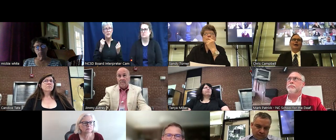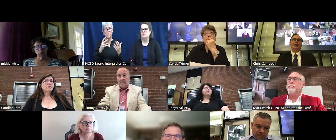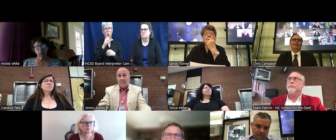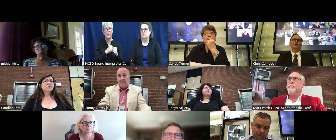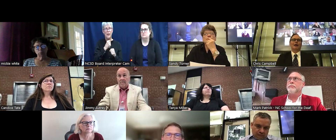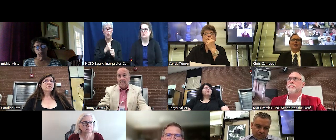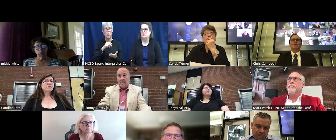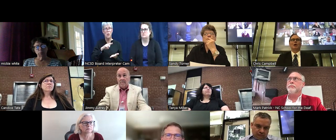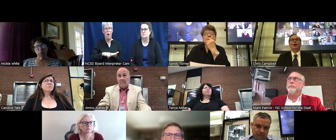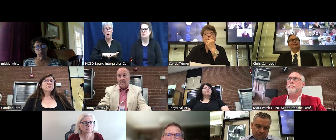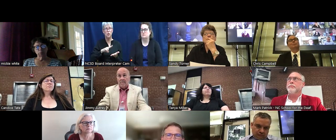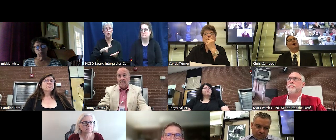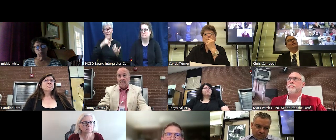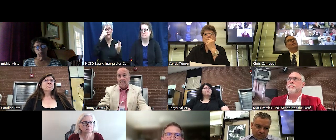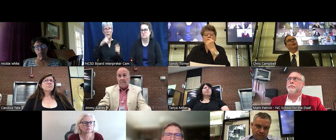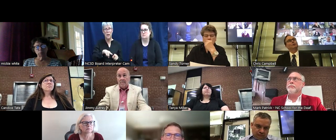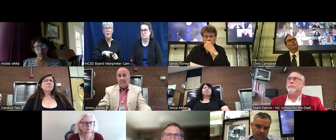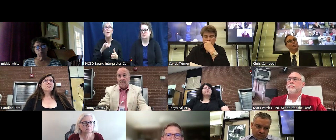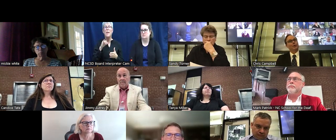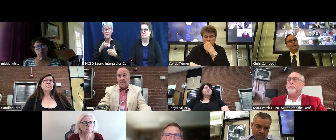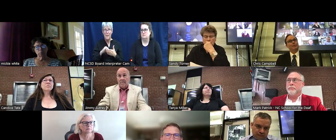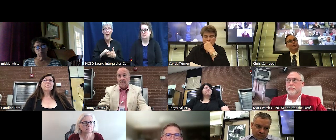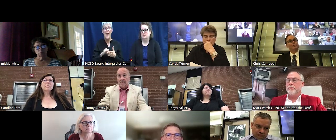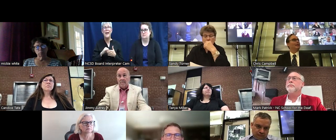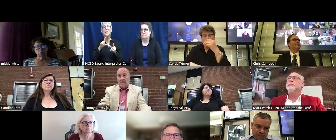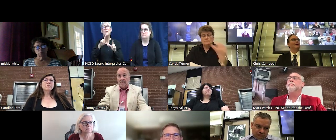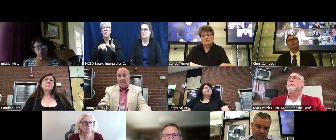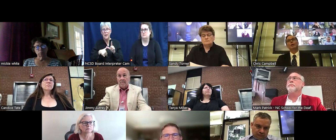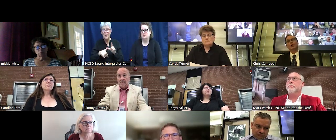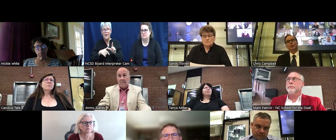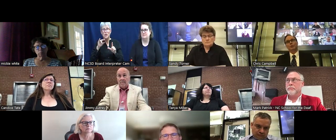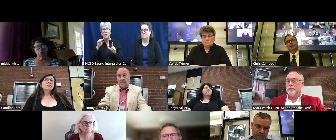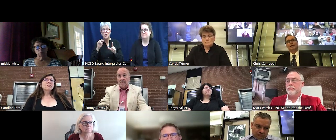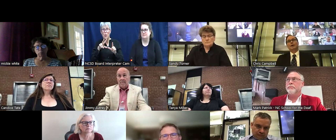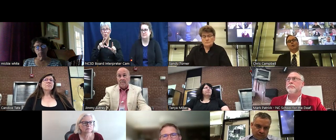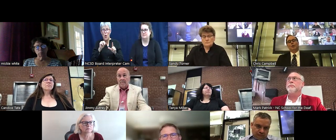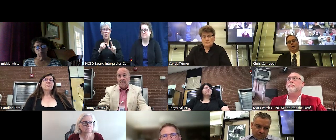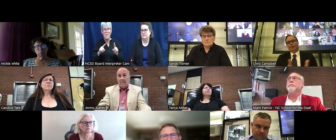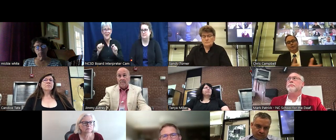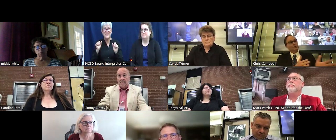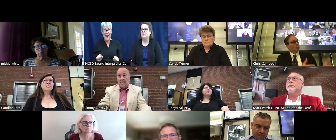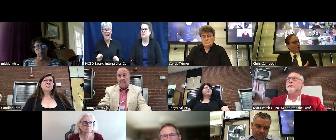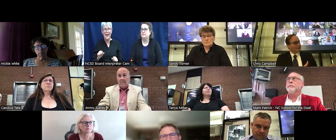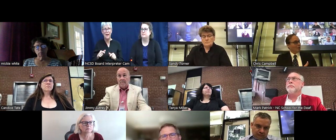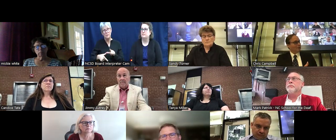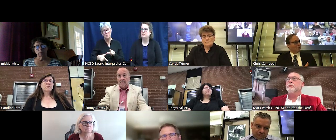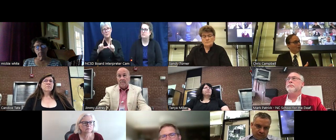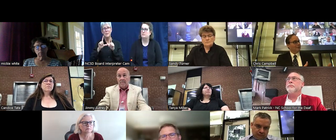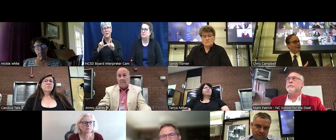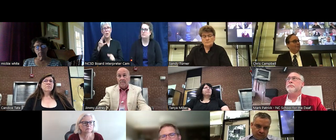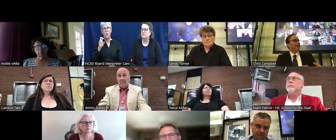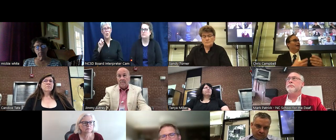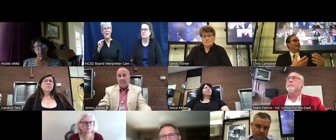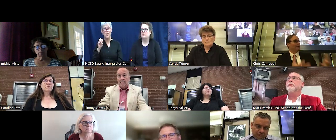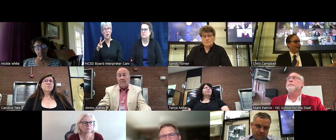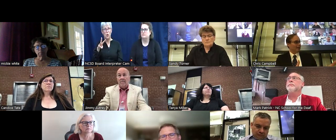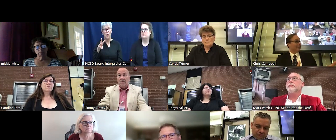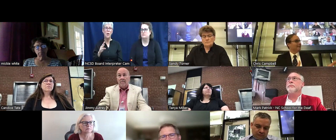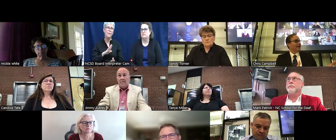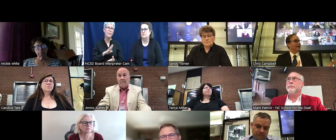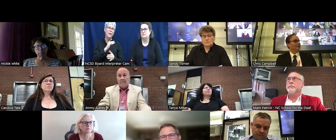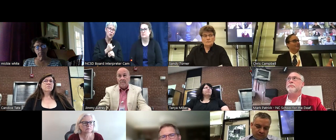that contract by law expires on June 30th, but can be renewed. Well, the school has always worked with